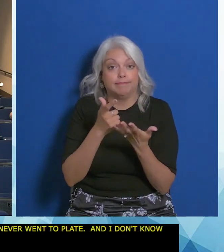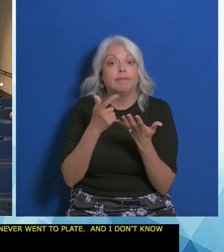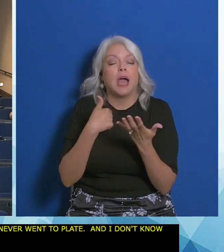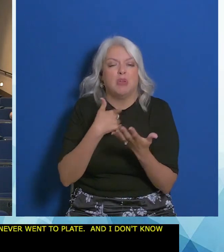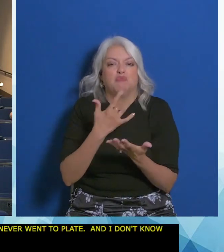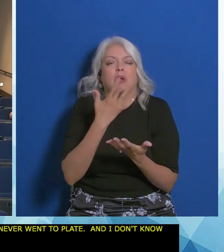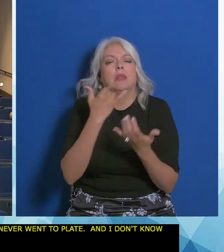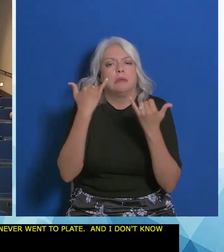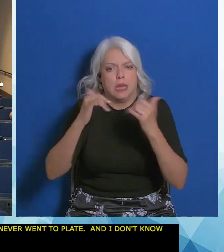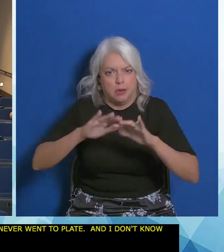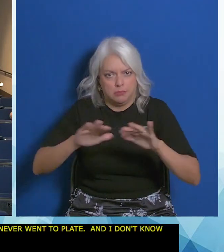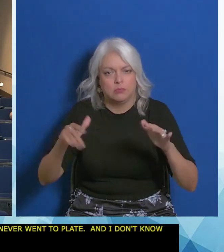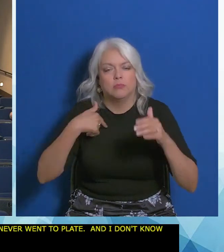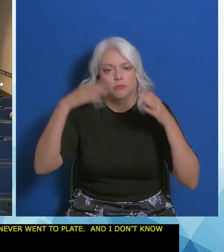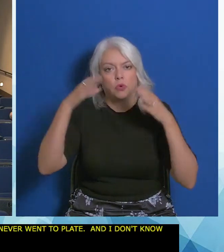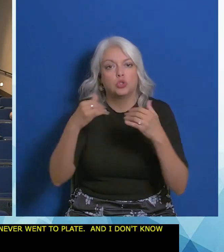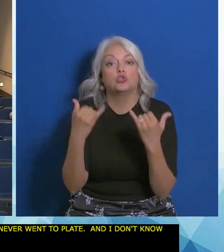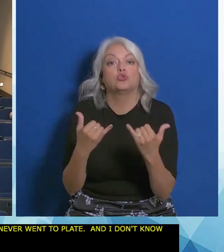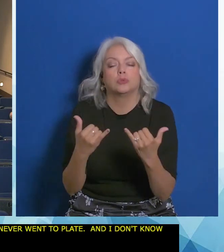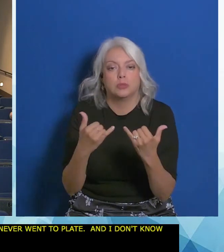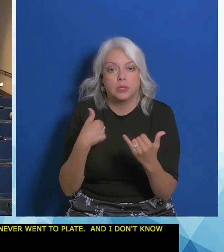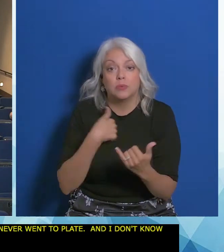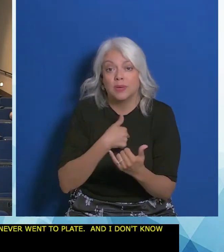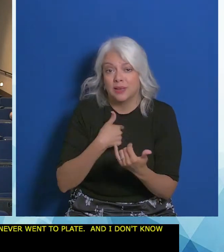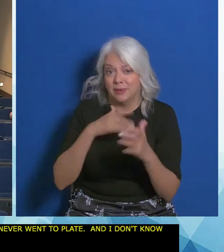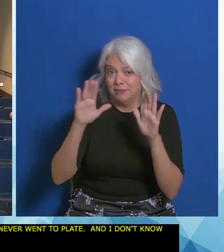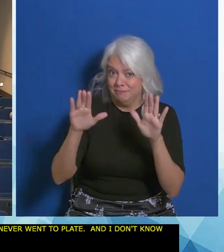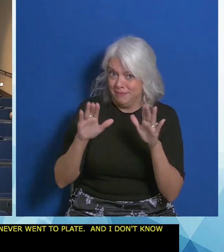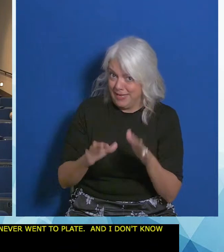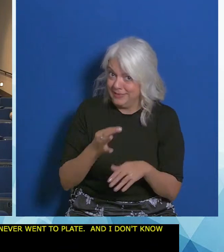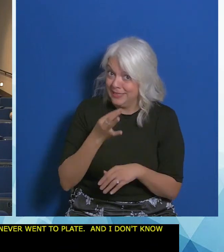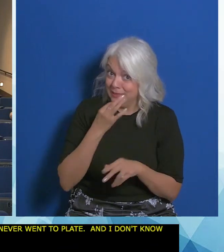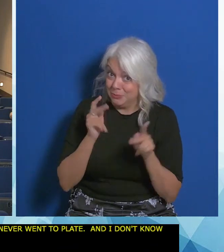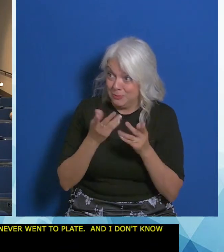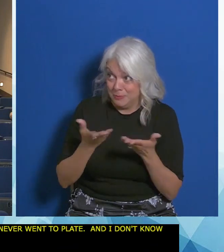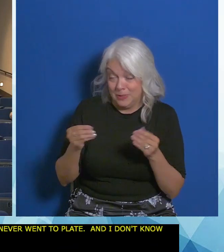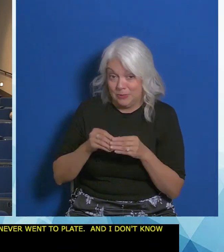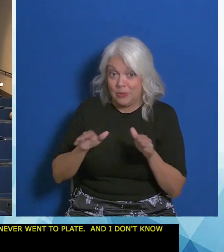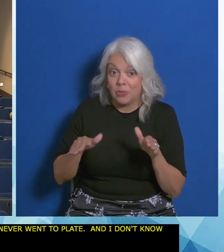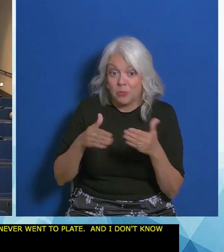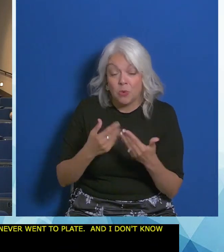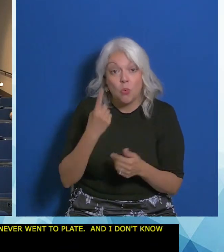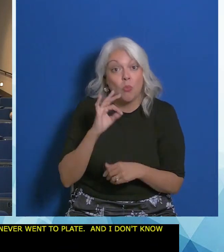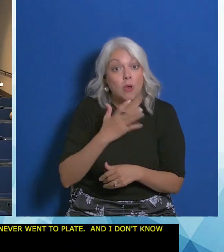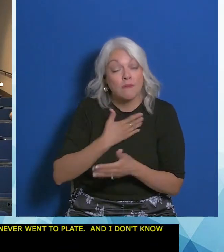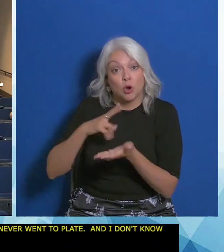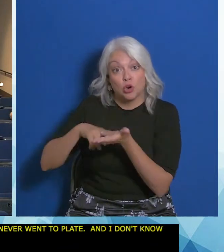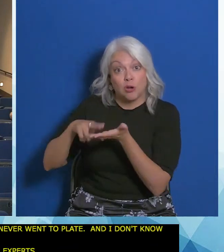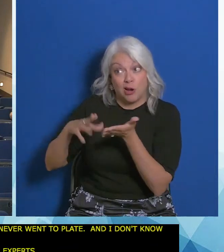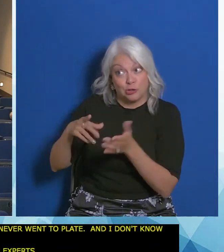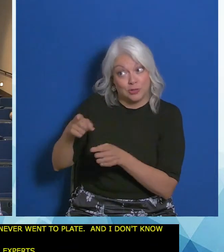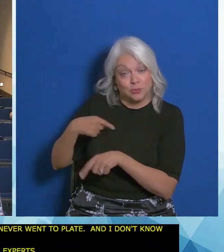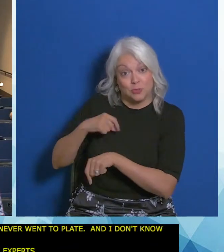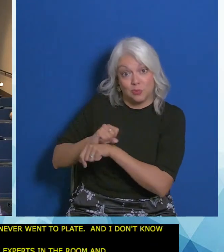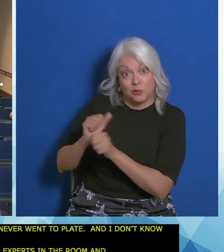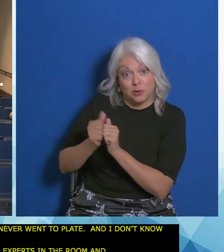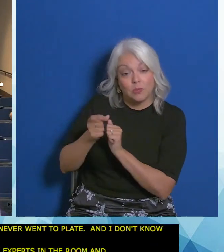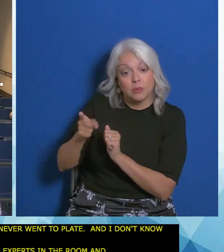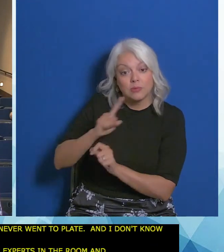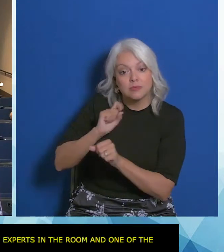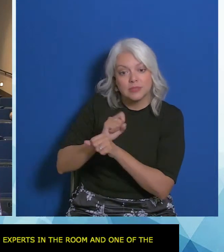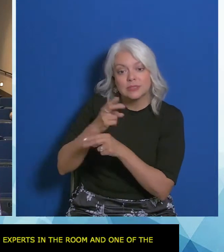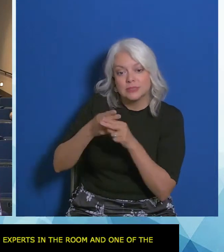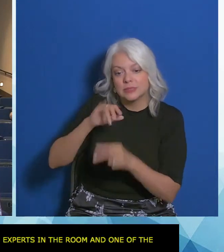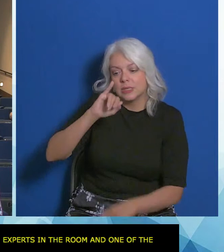today, and that we have some amazing experts here in the room. One of our contractors that we're working with is actually named